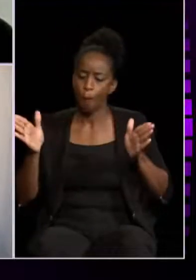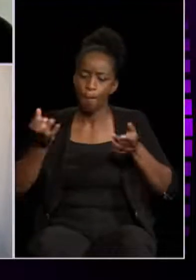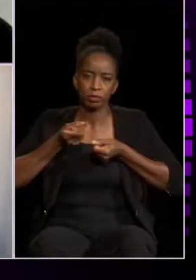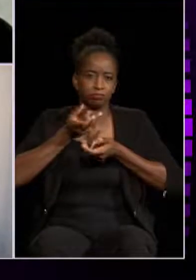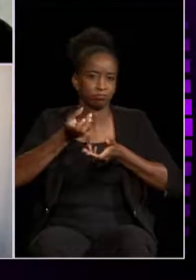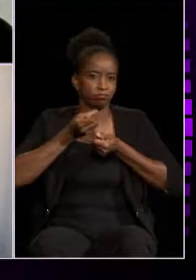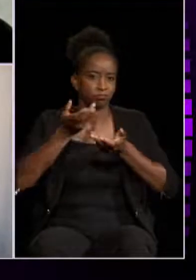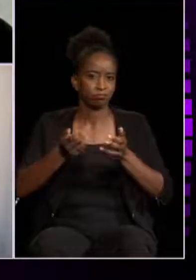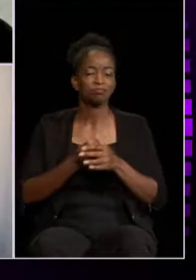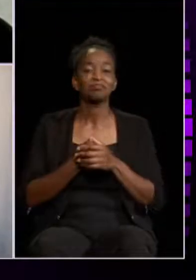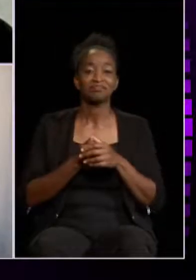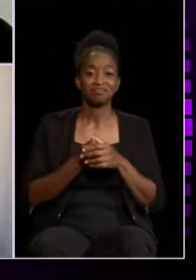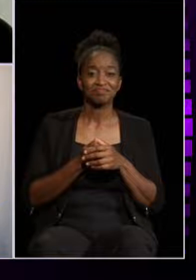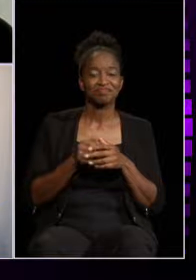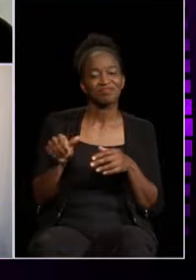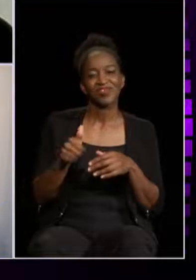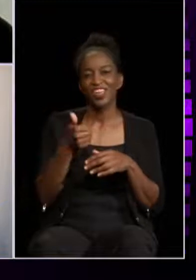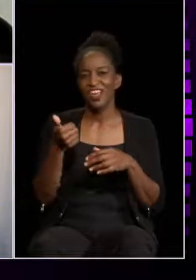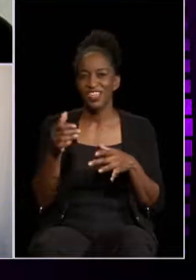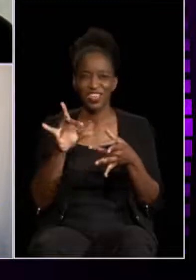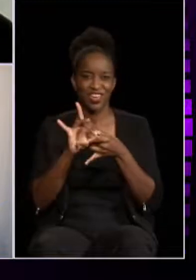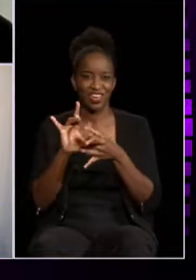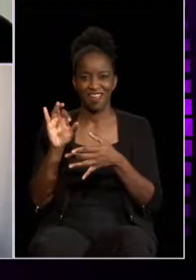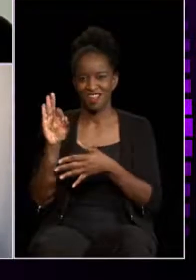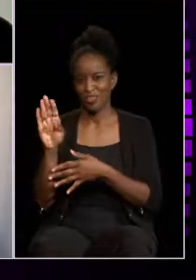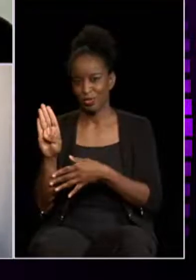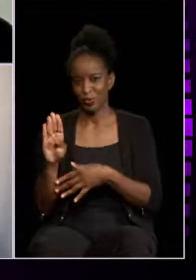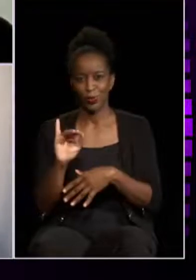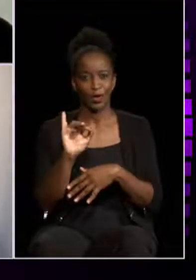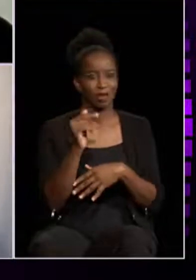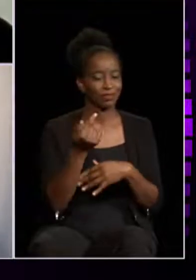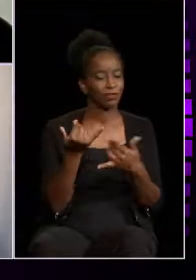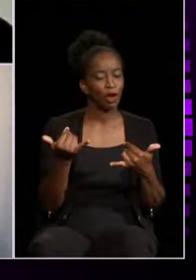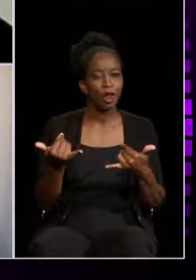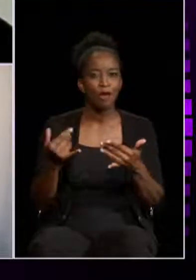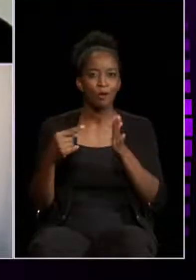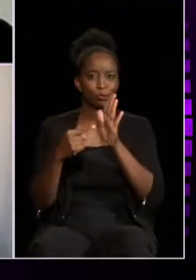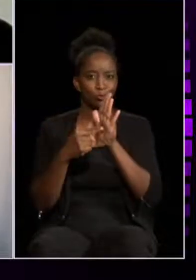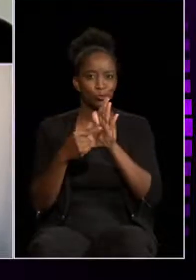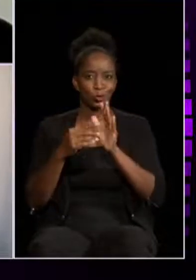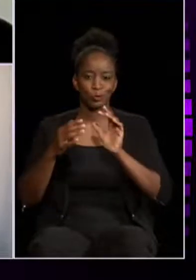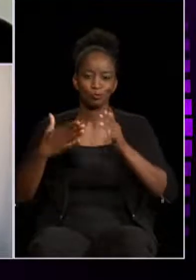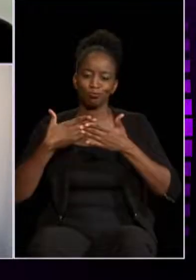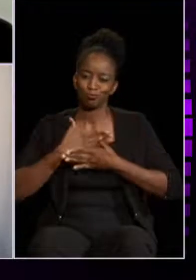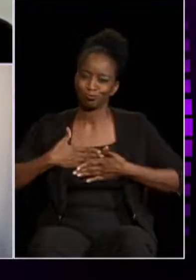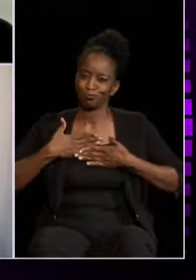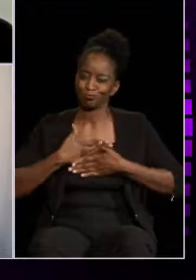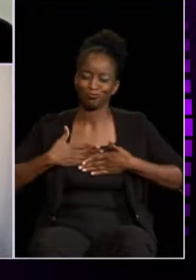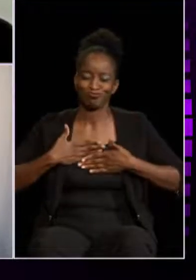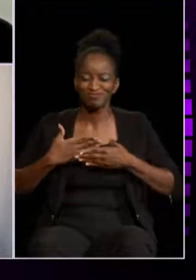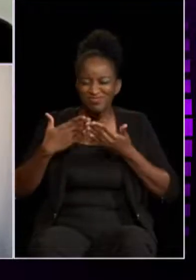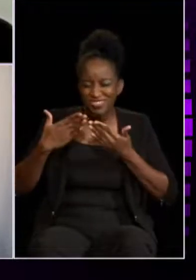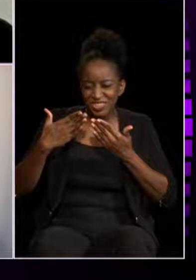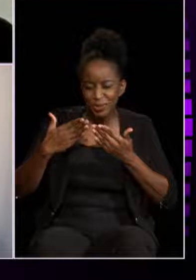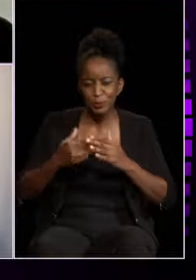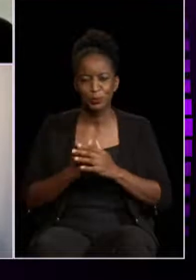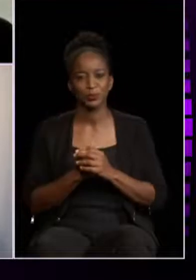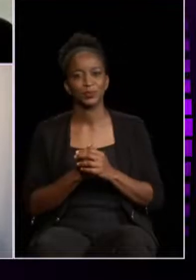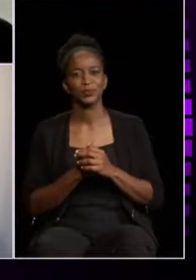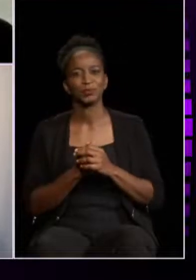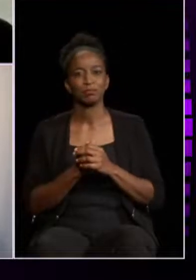really enjoyed today's show. And we are all enjoying it as well, too. So thank you for that kind comment, Catherine.